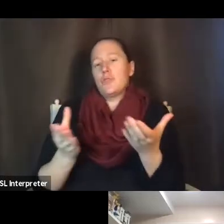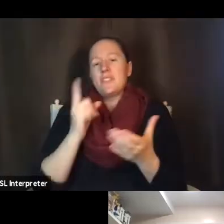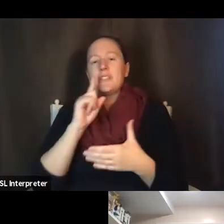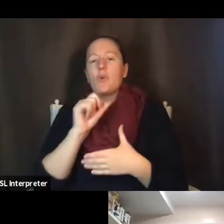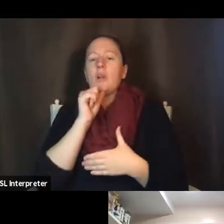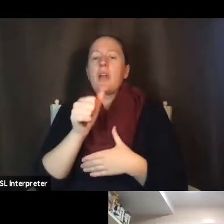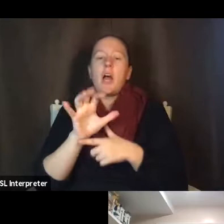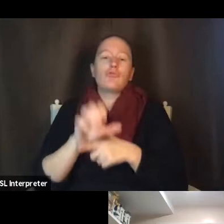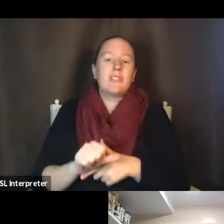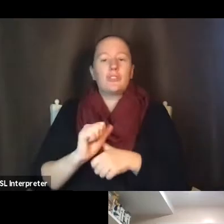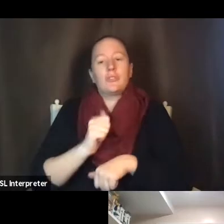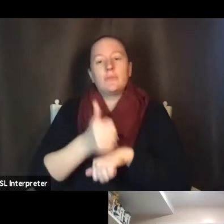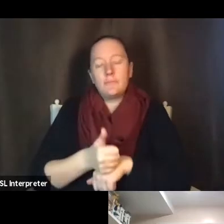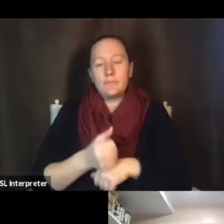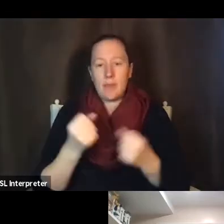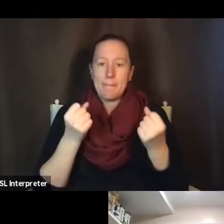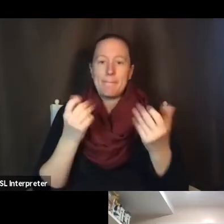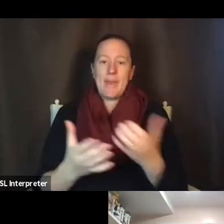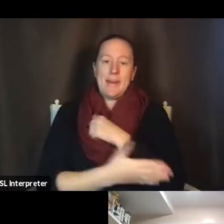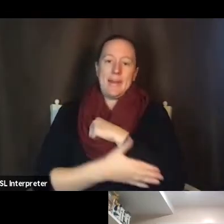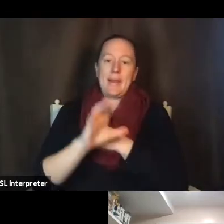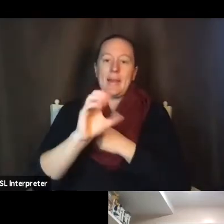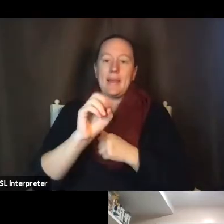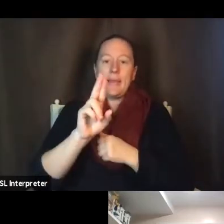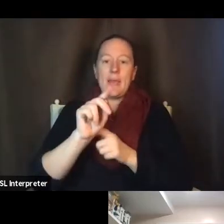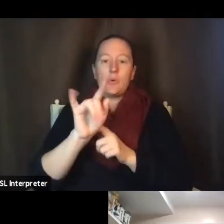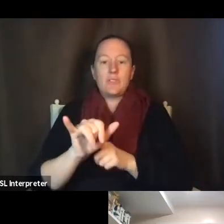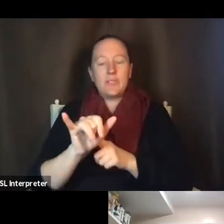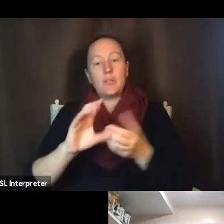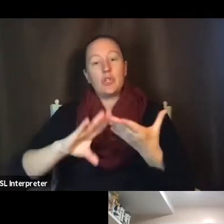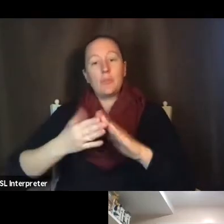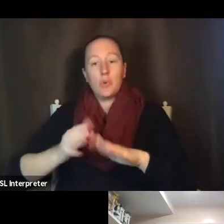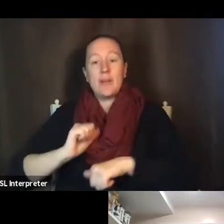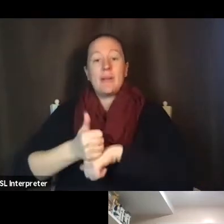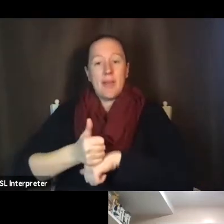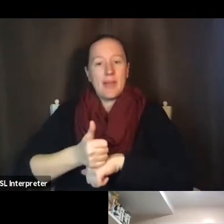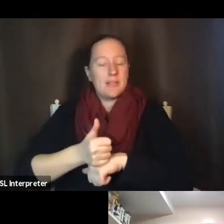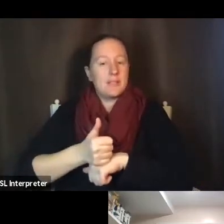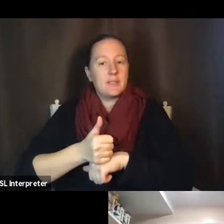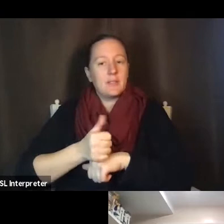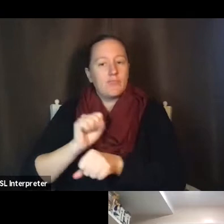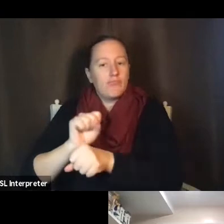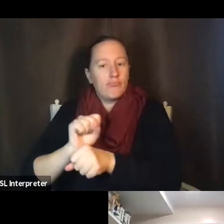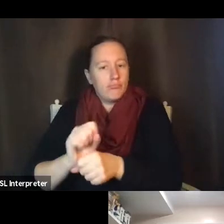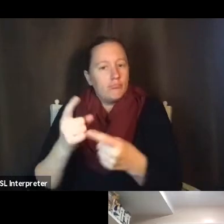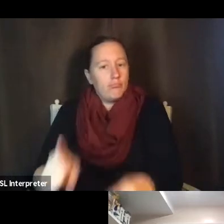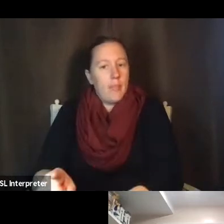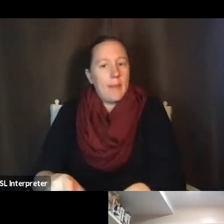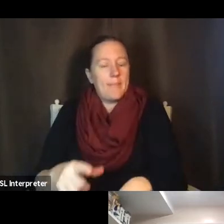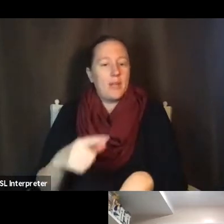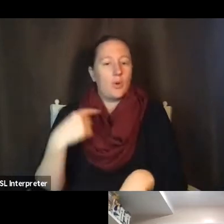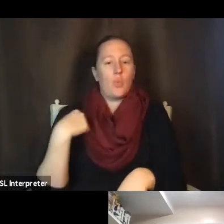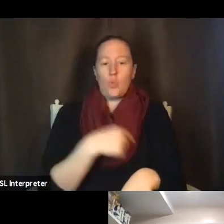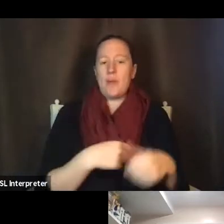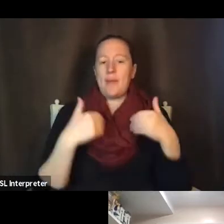of county and community-based efforts that had taken place, and those are noted in the